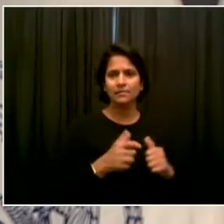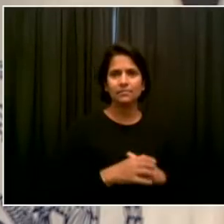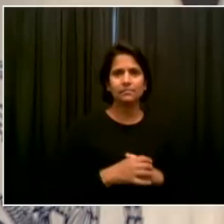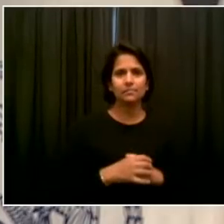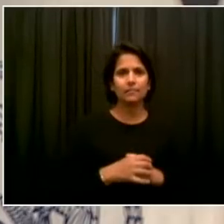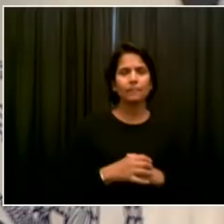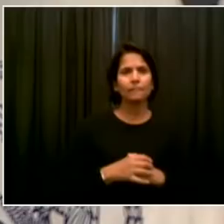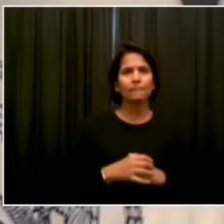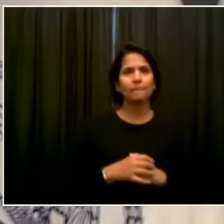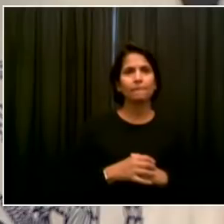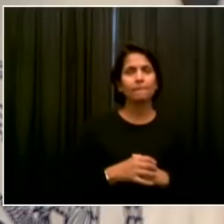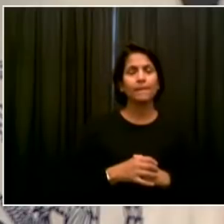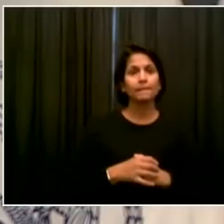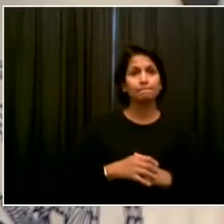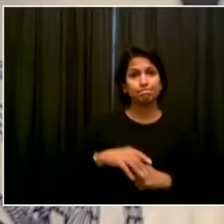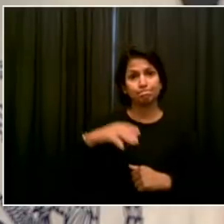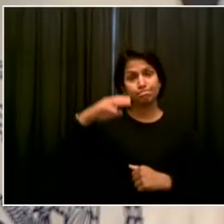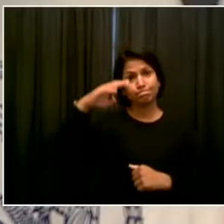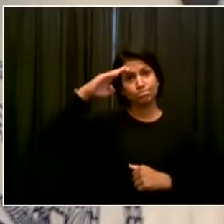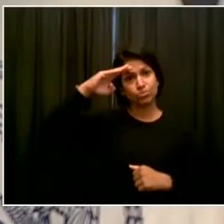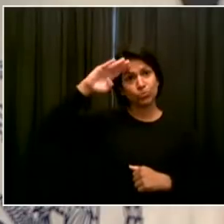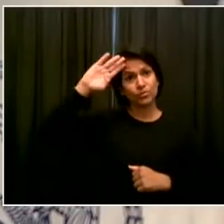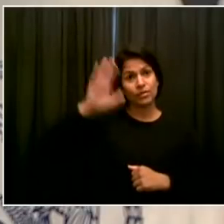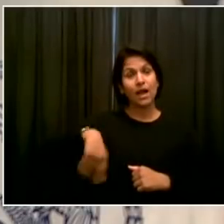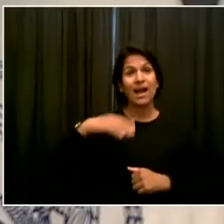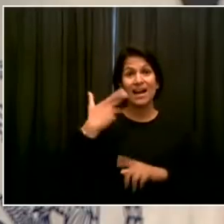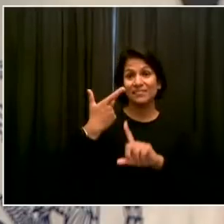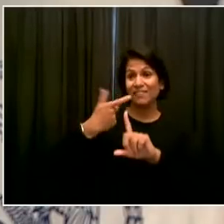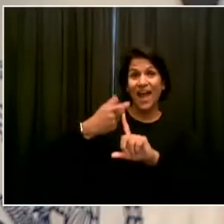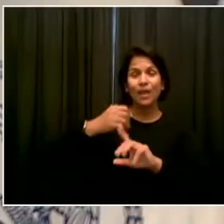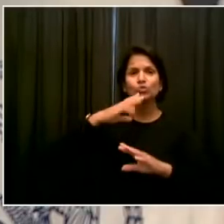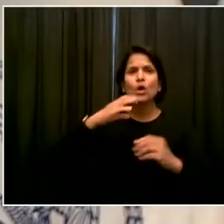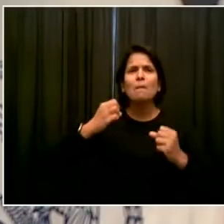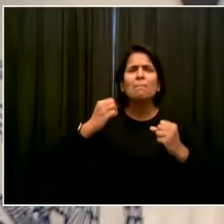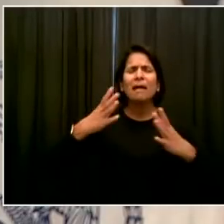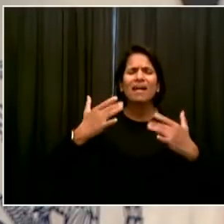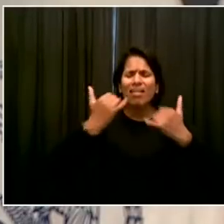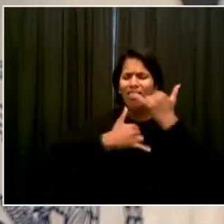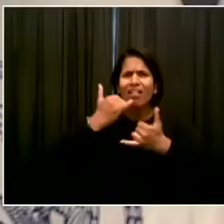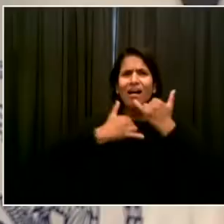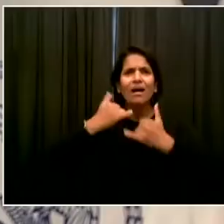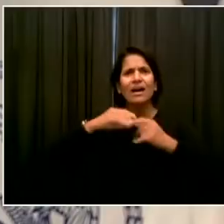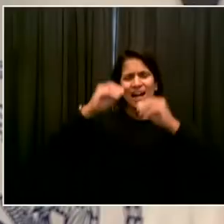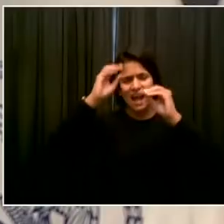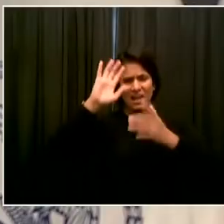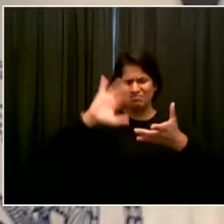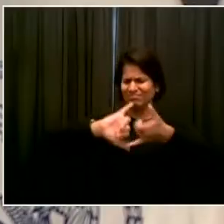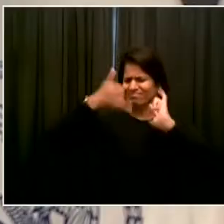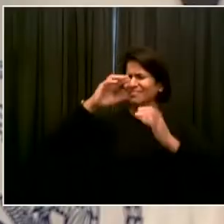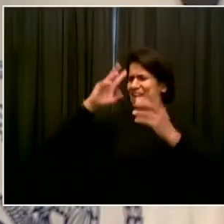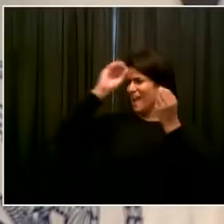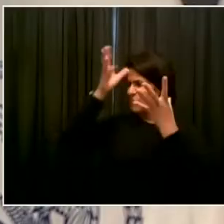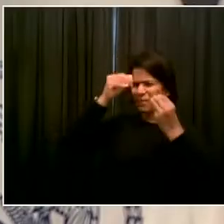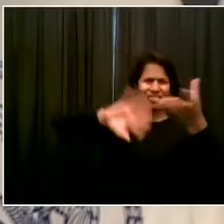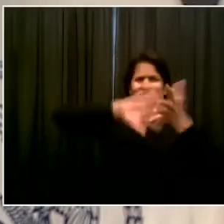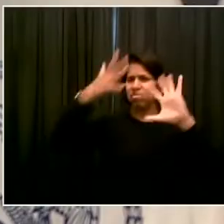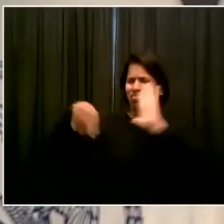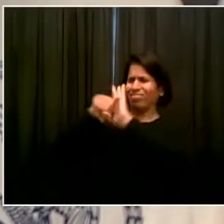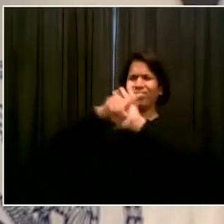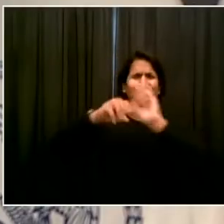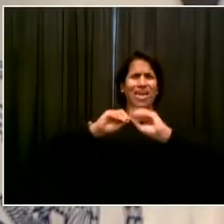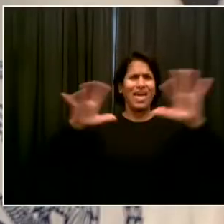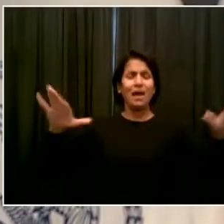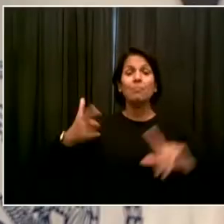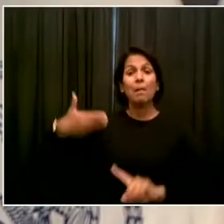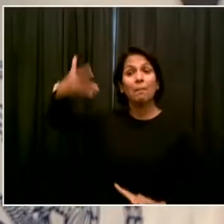huge amount of misinformation, unlike anything we've ever seen in history. People used to get vaccinated all the time, appropriately,